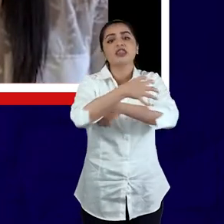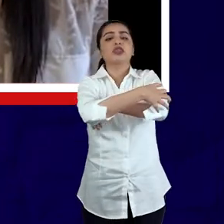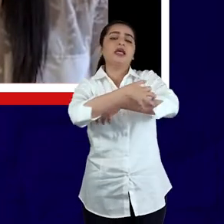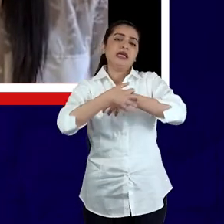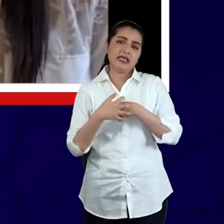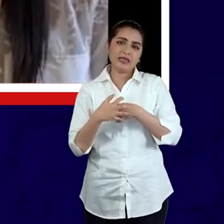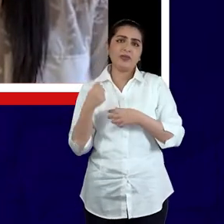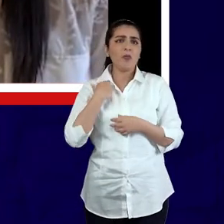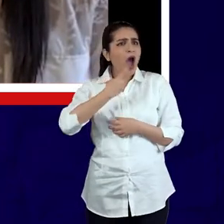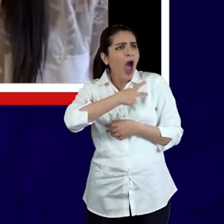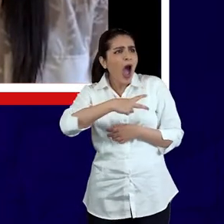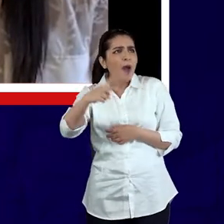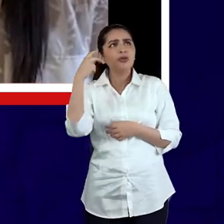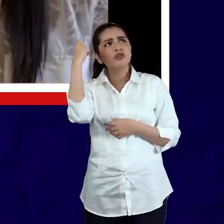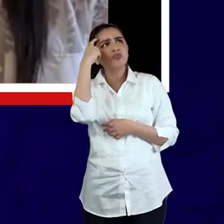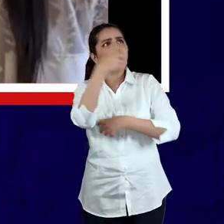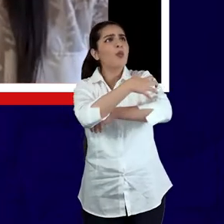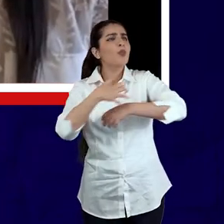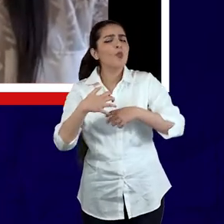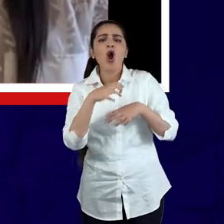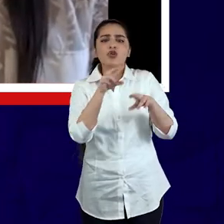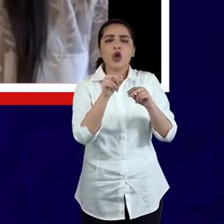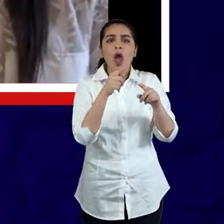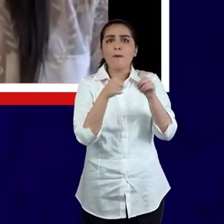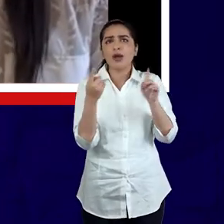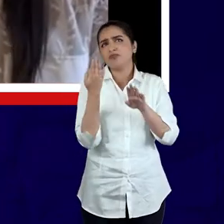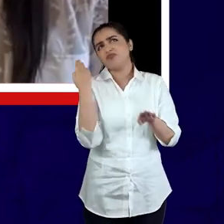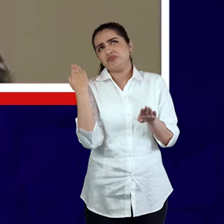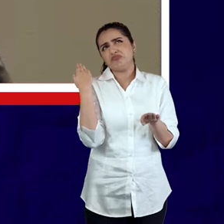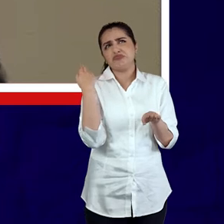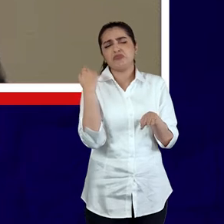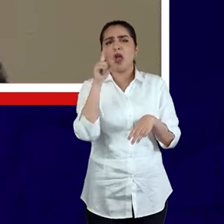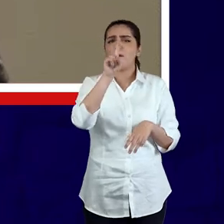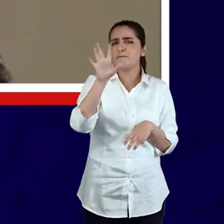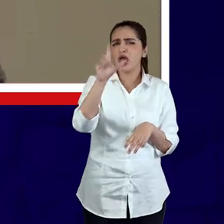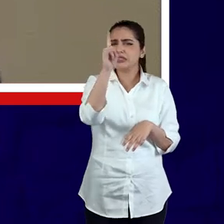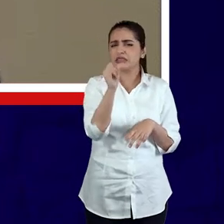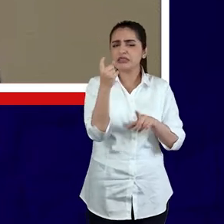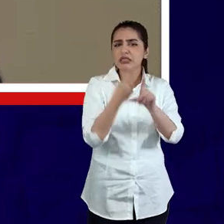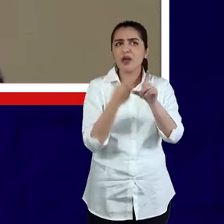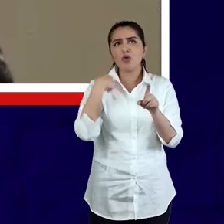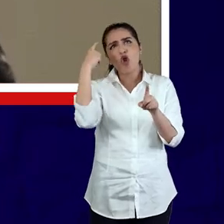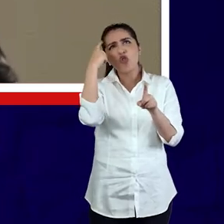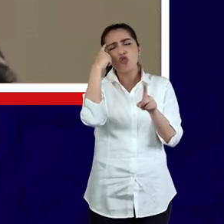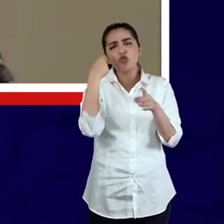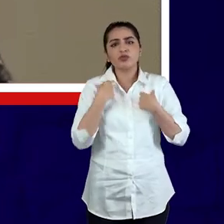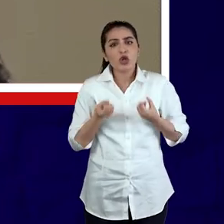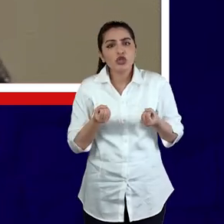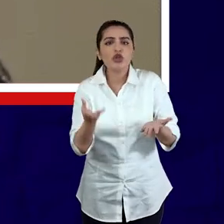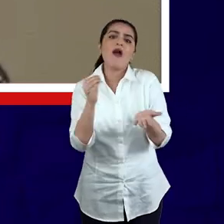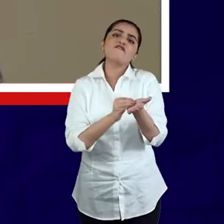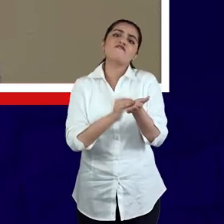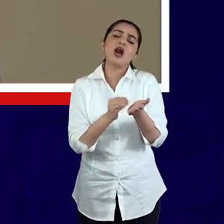it's not, I've not always been like this. It's more like for the last about, you know, 15 or 16 years that I got